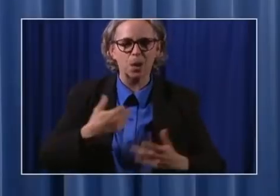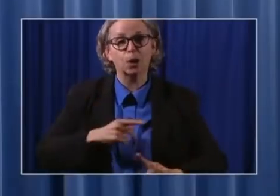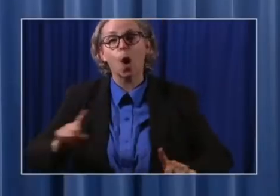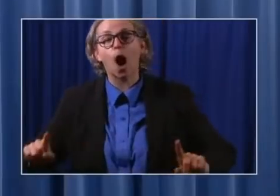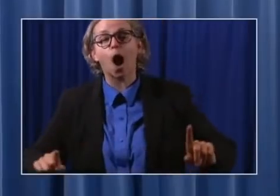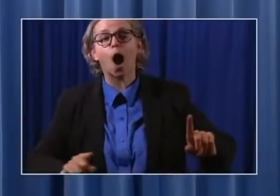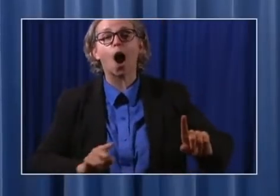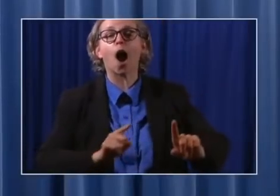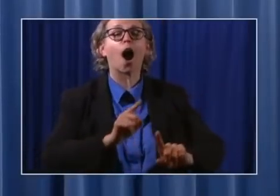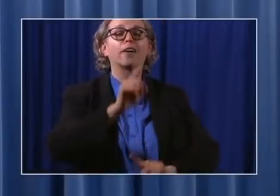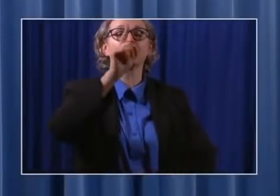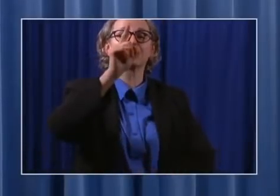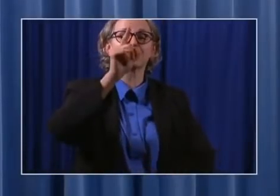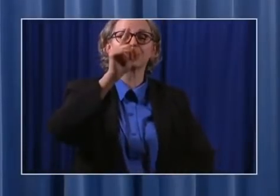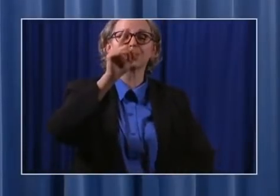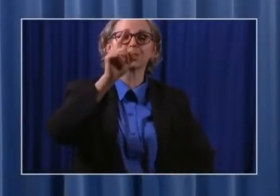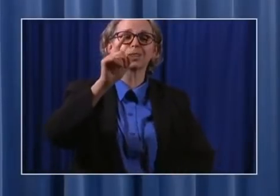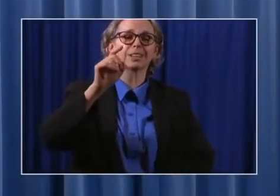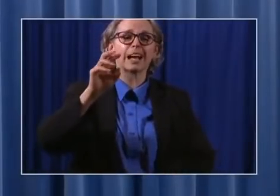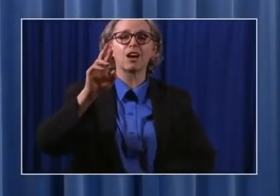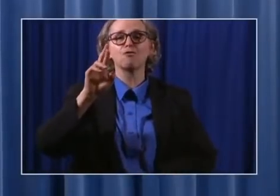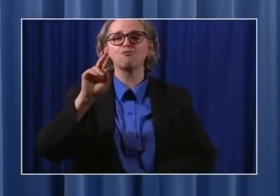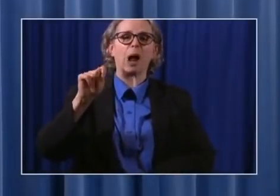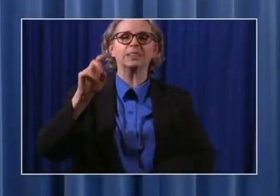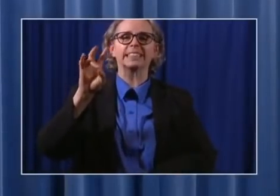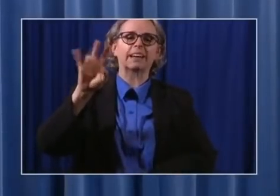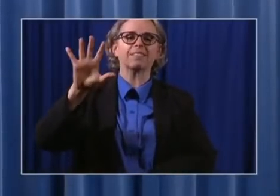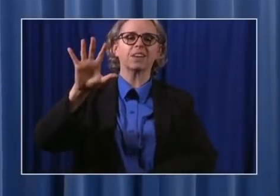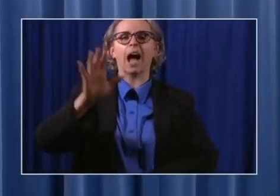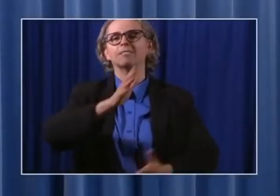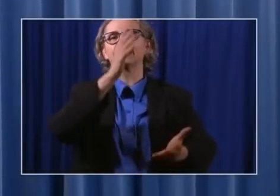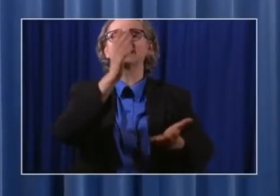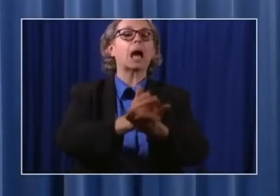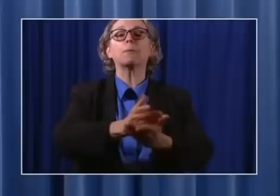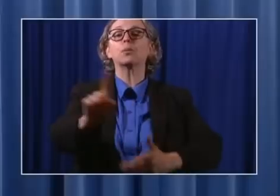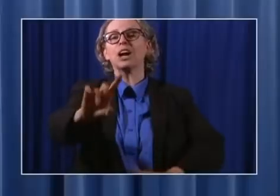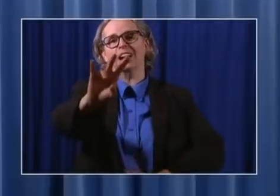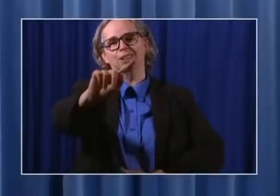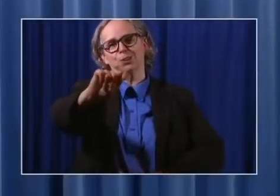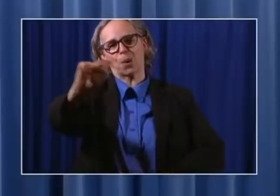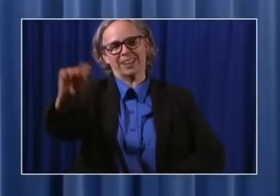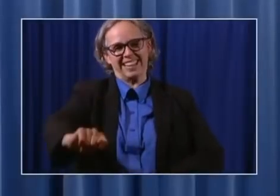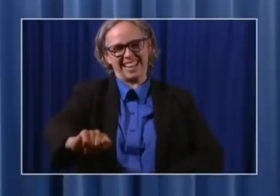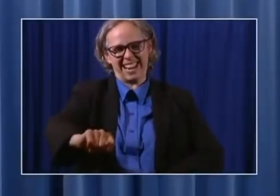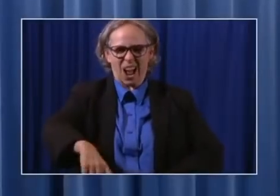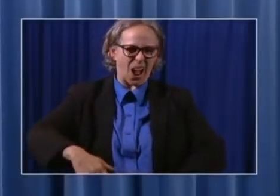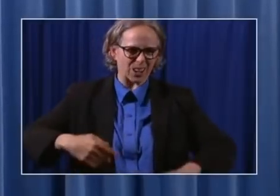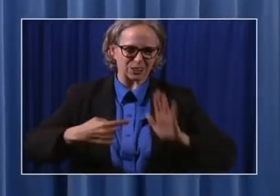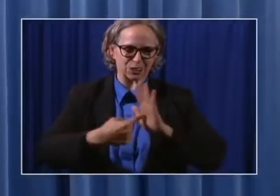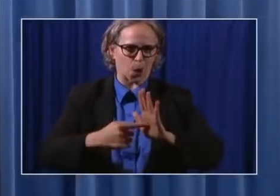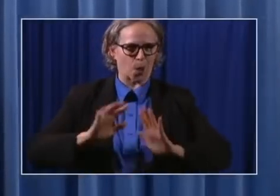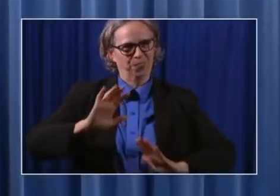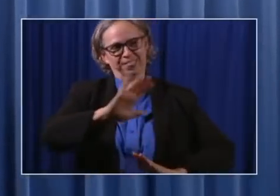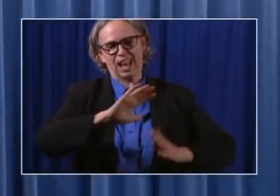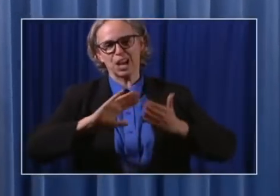Route 75 to Toledo to show how that community is being resilient during the pandemic.